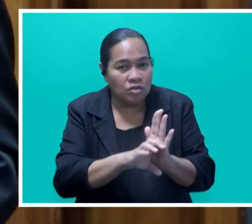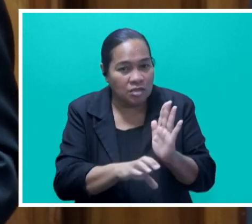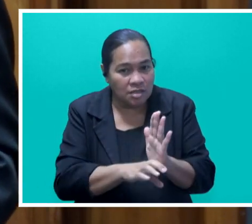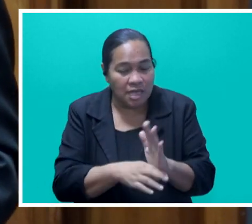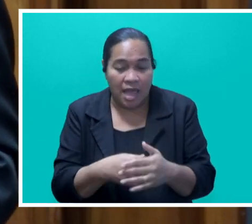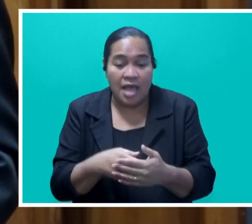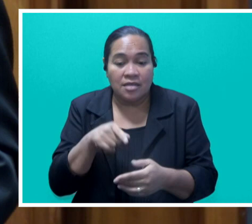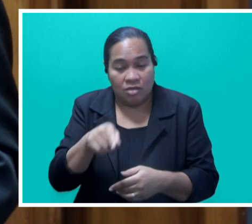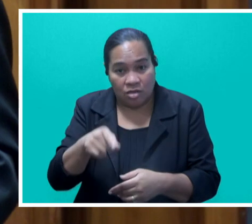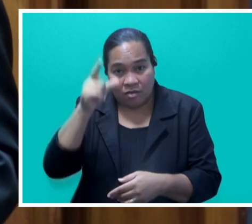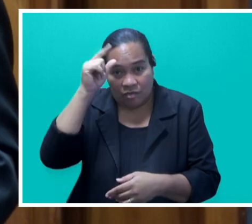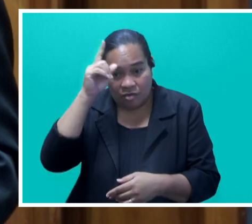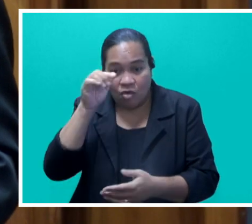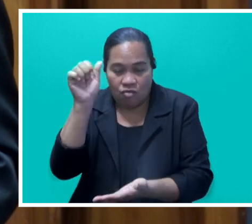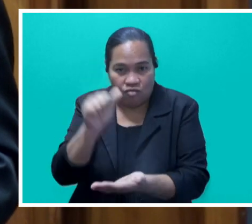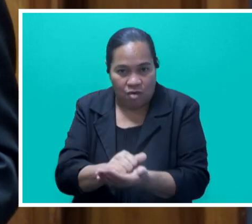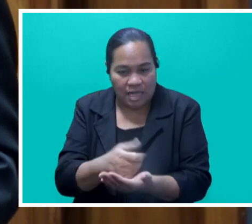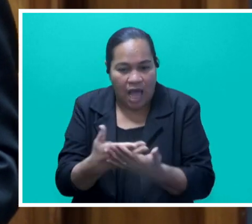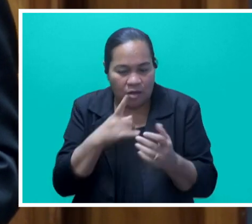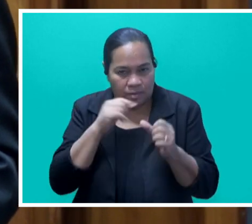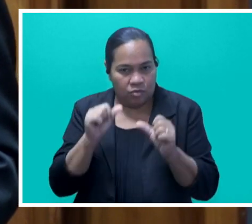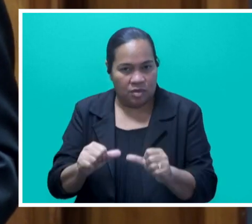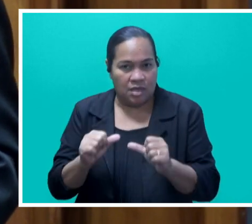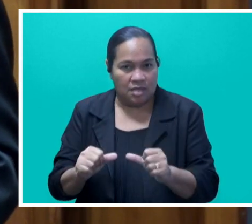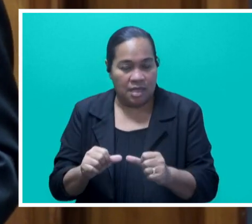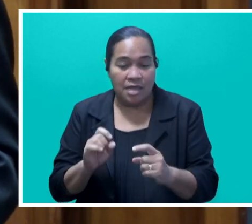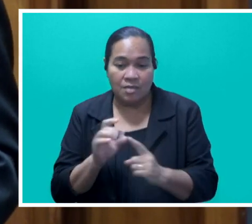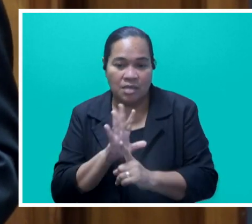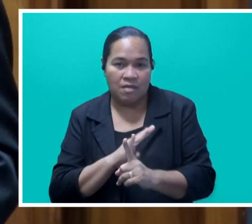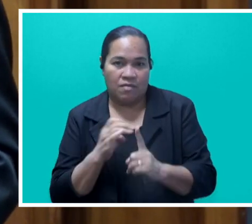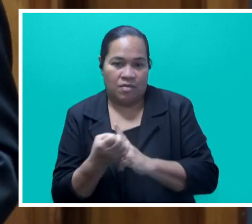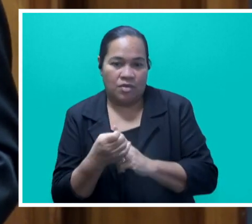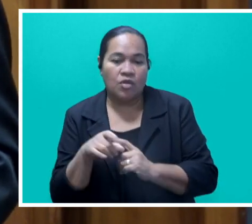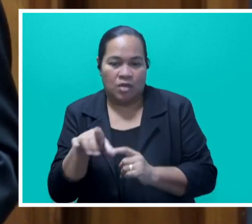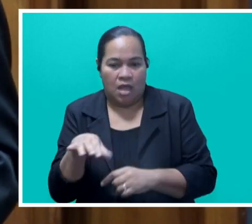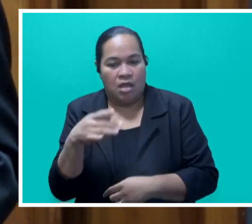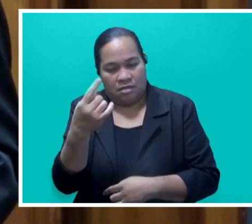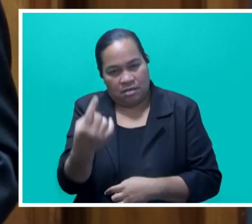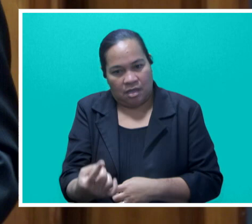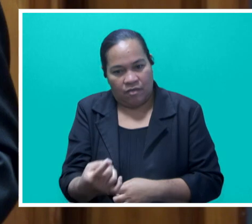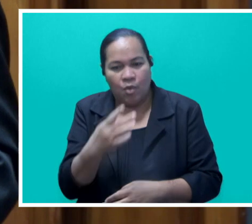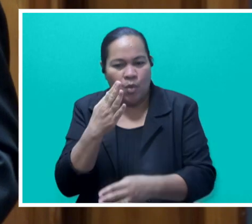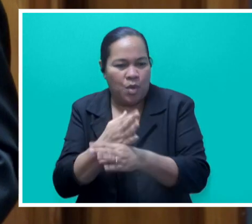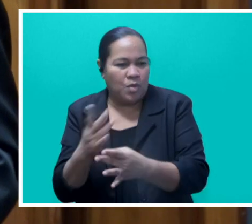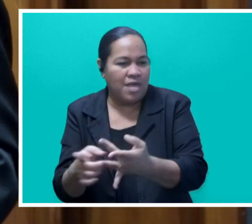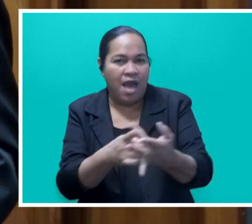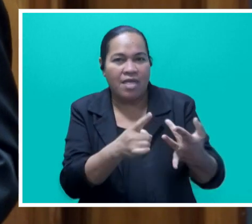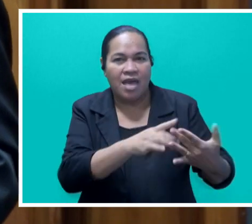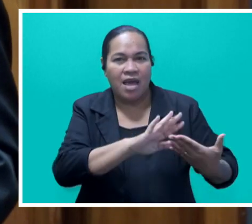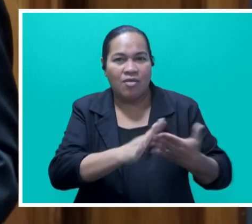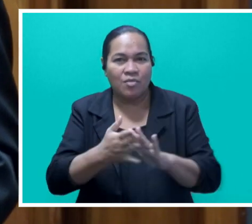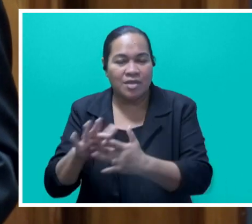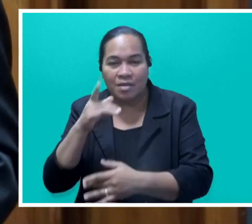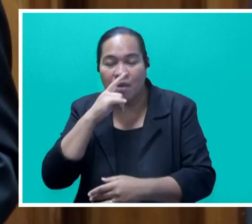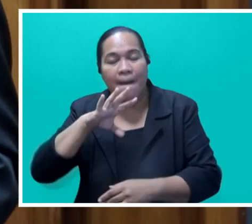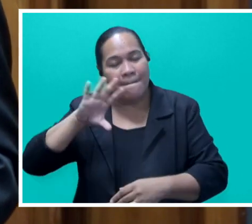and interests have been safeguarded in an environment where they have to help themselves by working with people of other communities